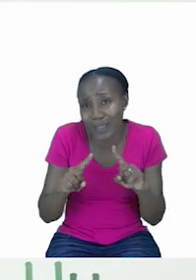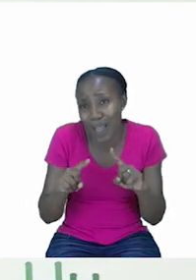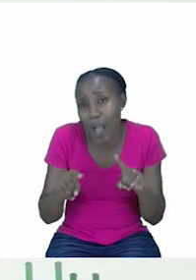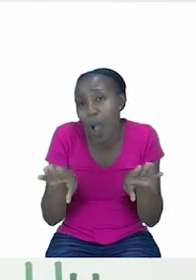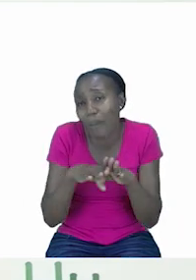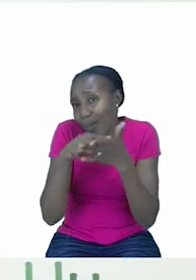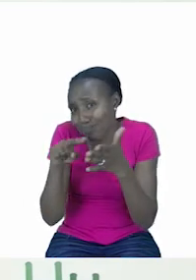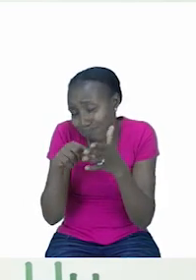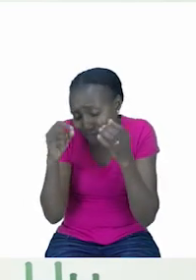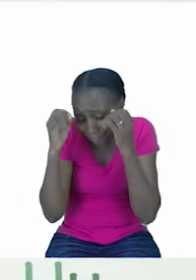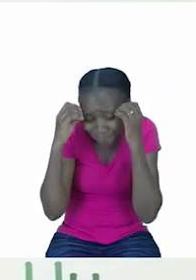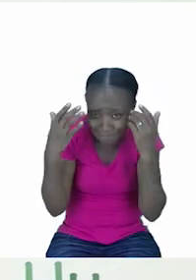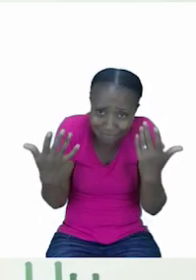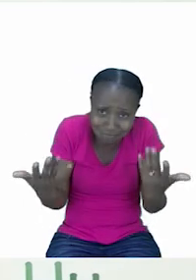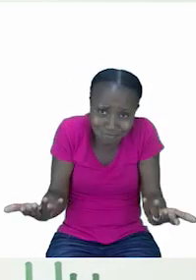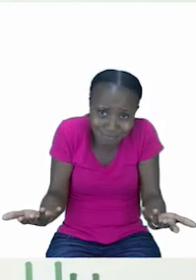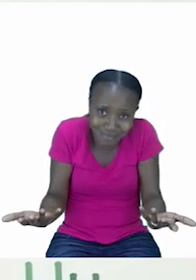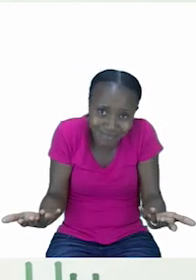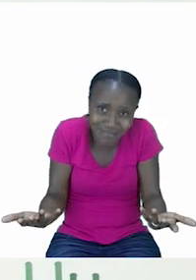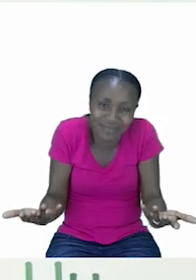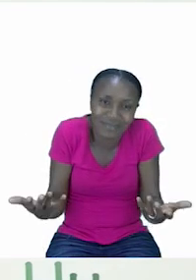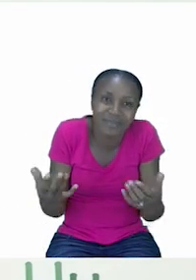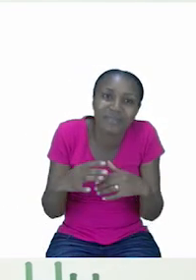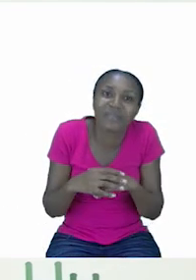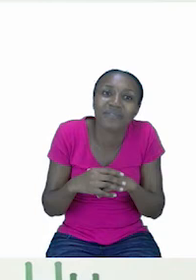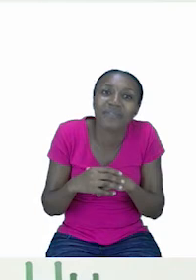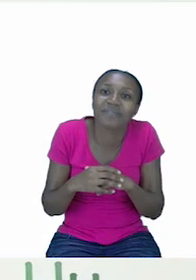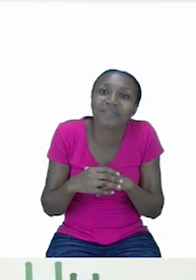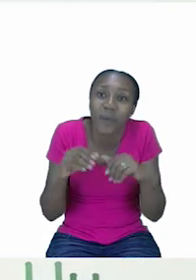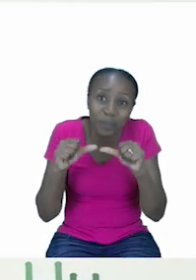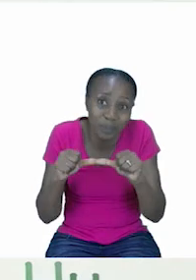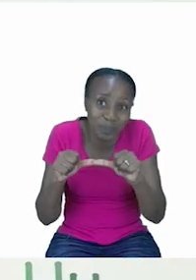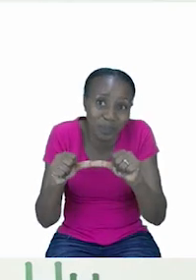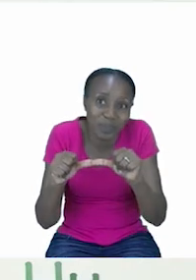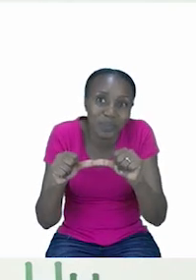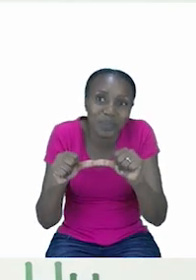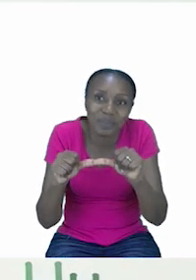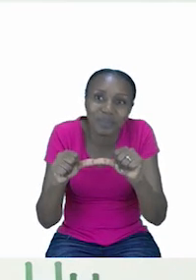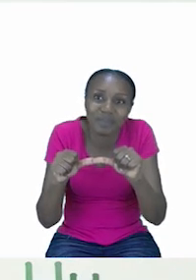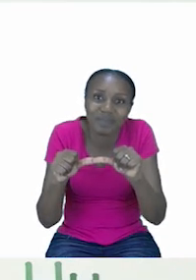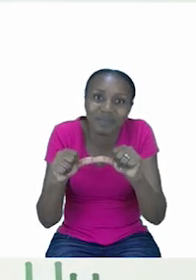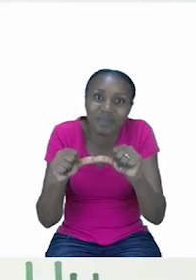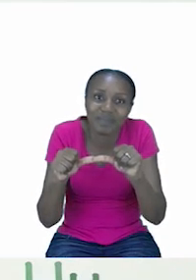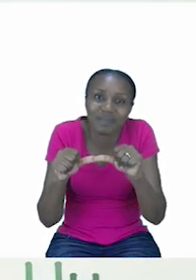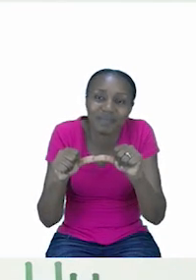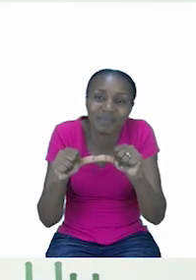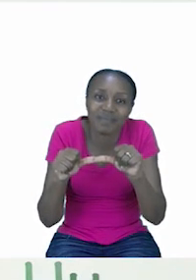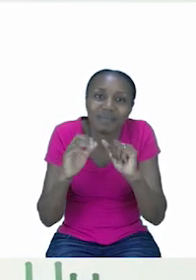Oopsies, teacher. Now we're going to do the next one. Let's take a look at the next one in our